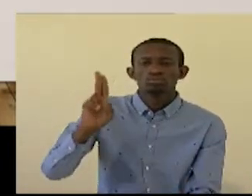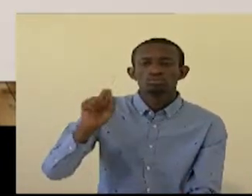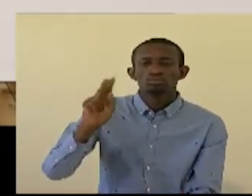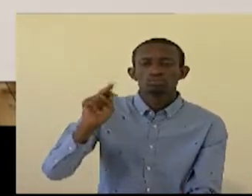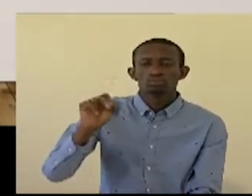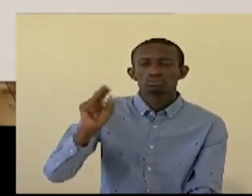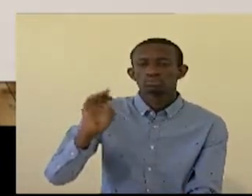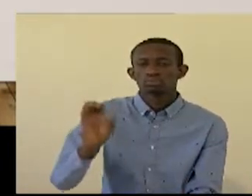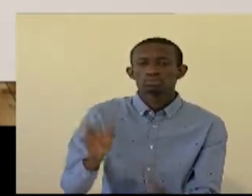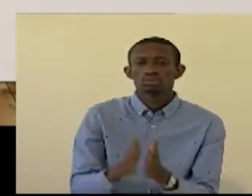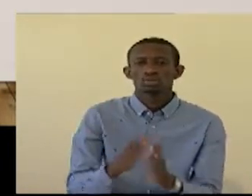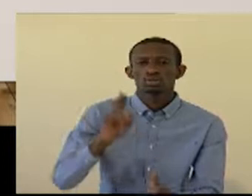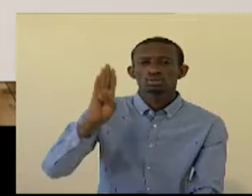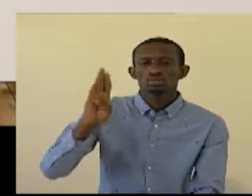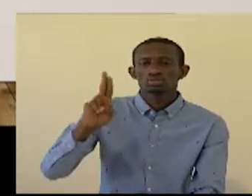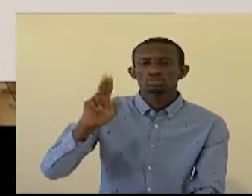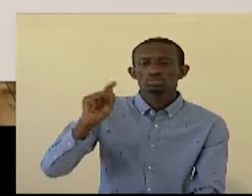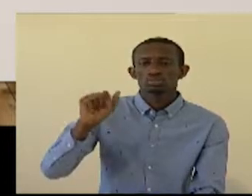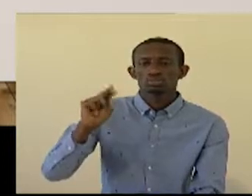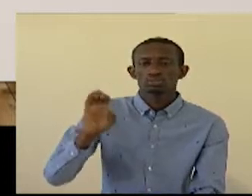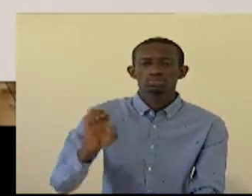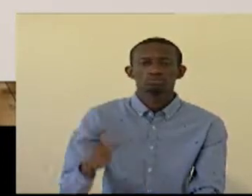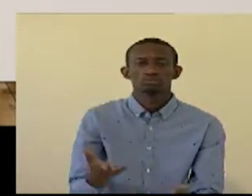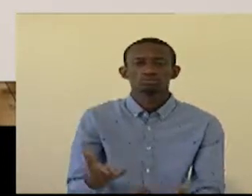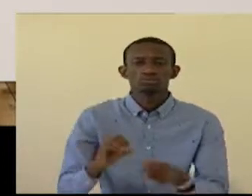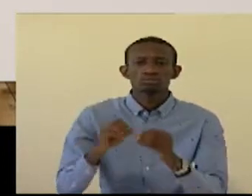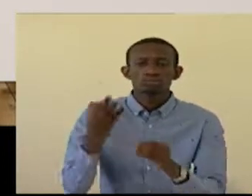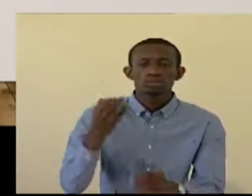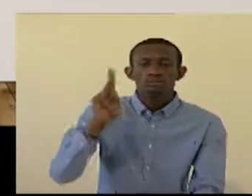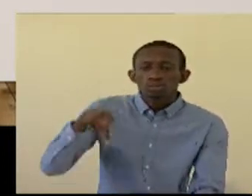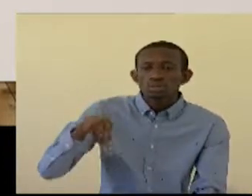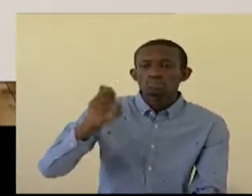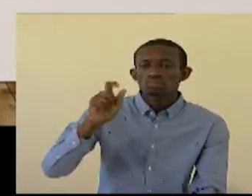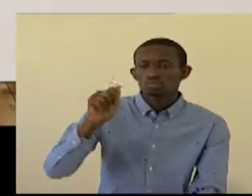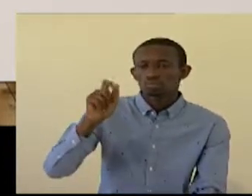Pentane 2-on and pentane 3-on. Here we have